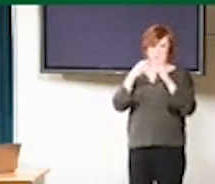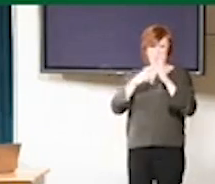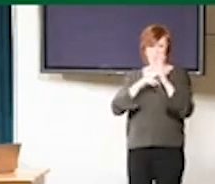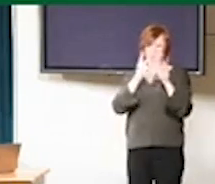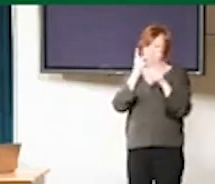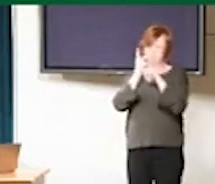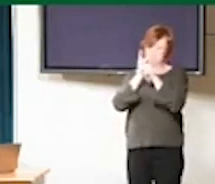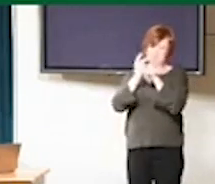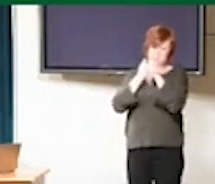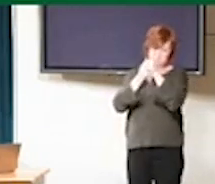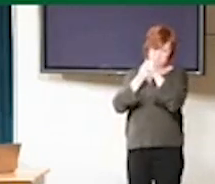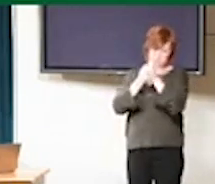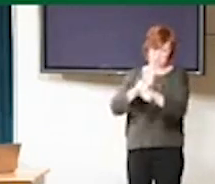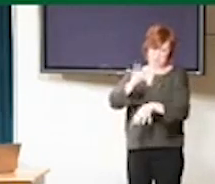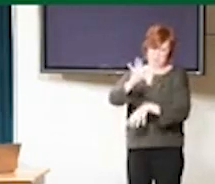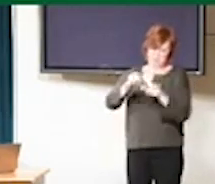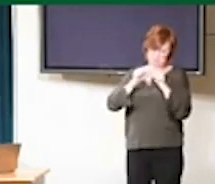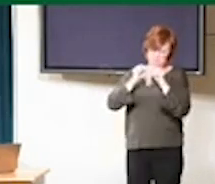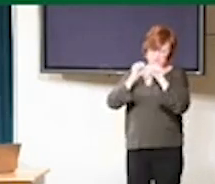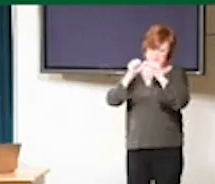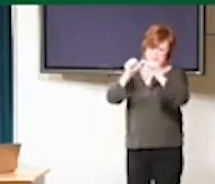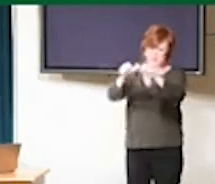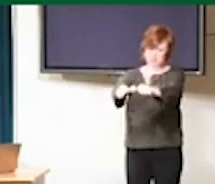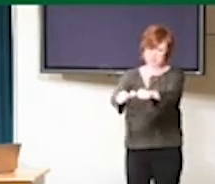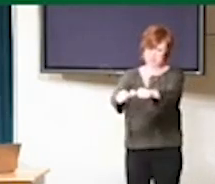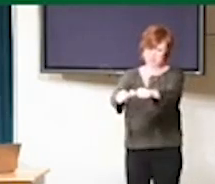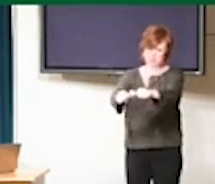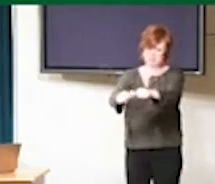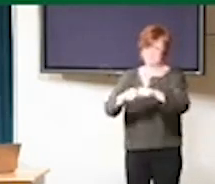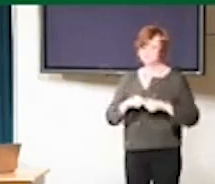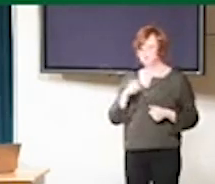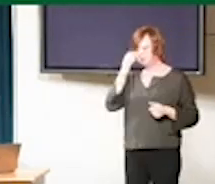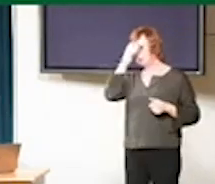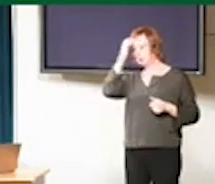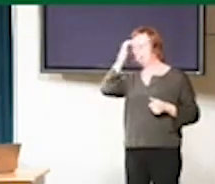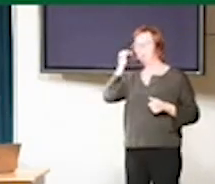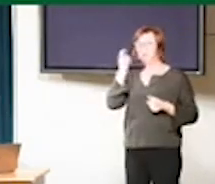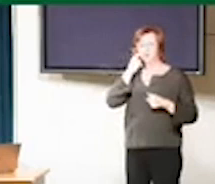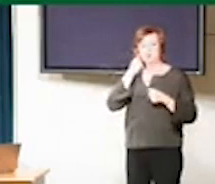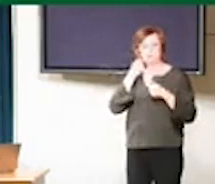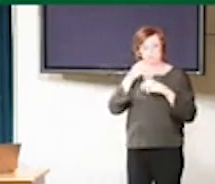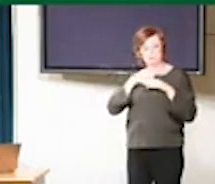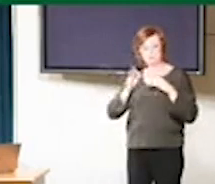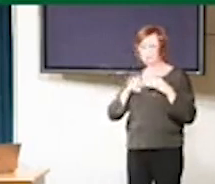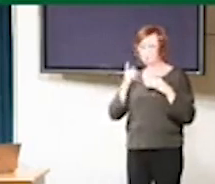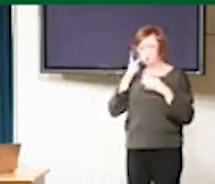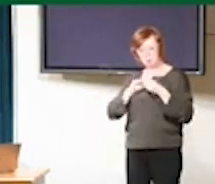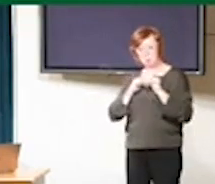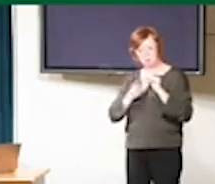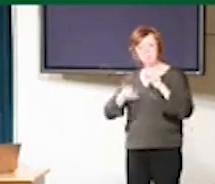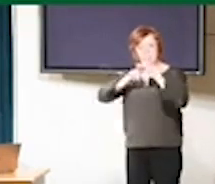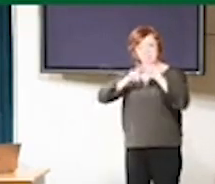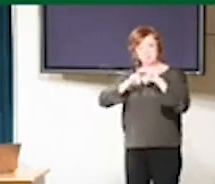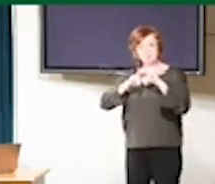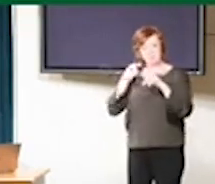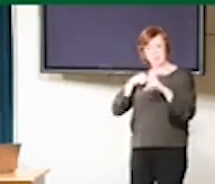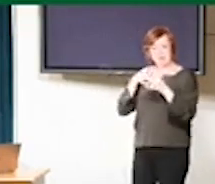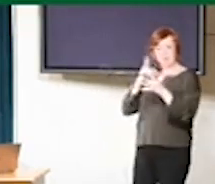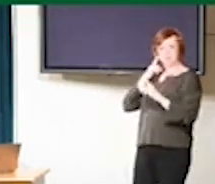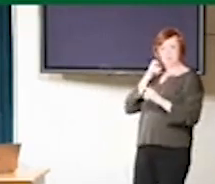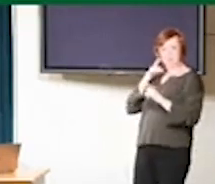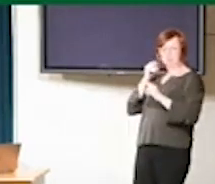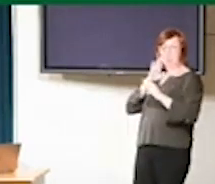them. Over the weekend, we saw an increase in confirmed cases, and that was expected. It's